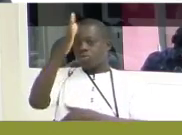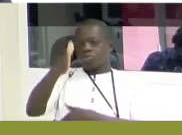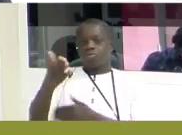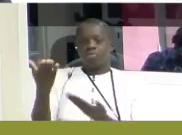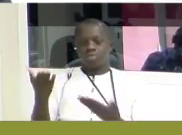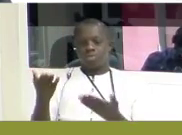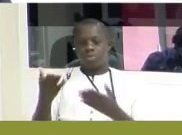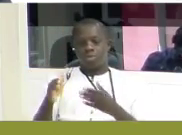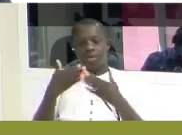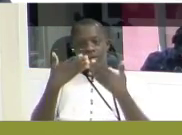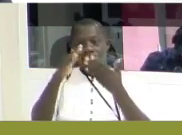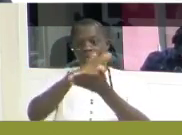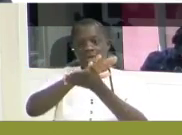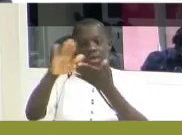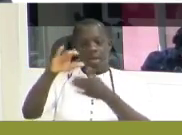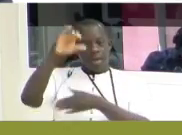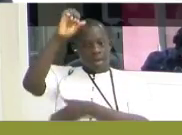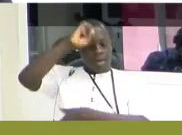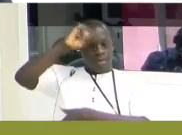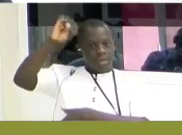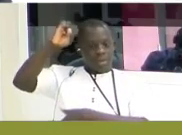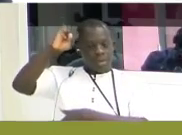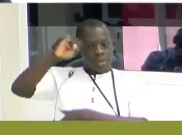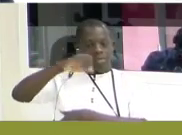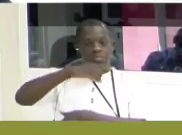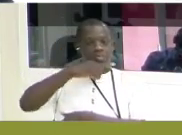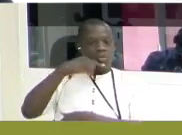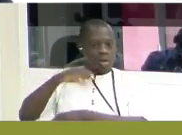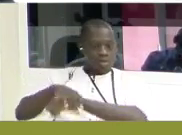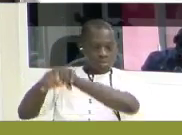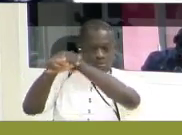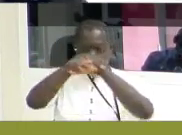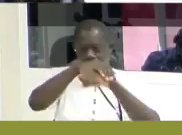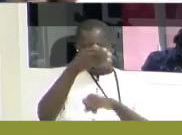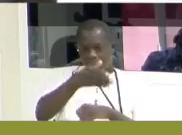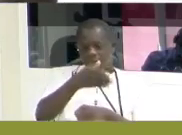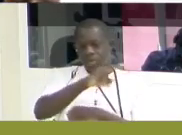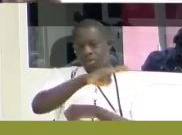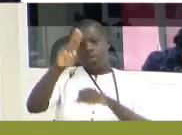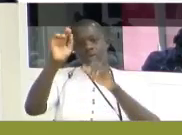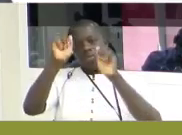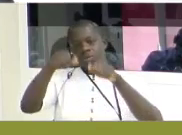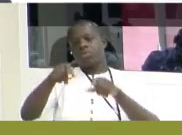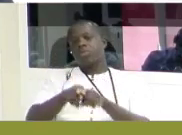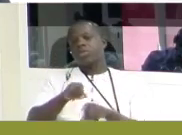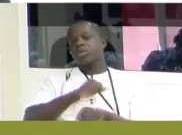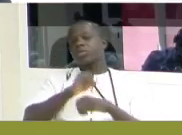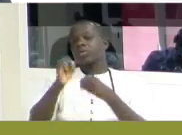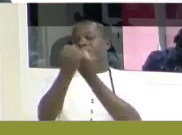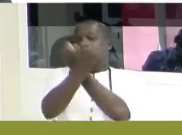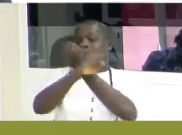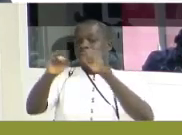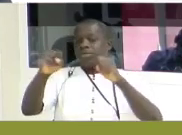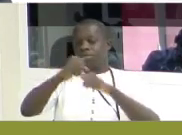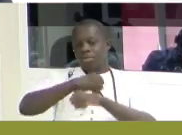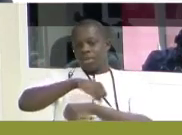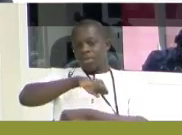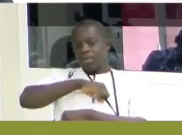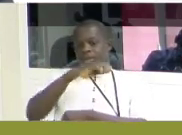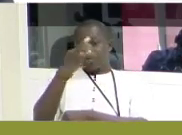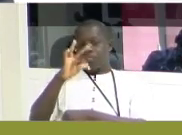would not bring his mom here, simply because I was also saving myself, because if I should talk to those people, I would not spend the night in that